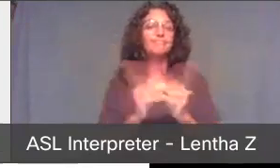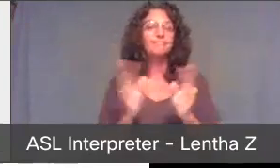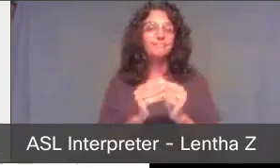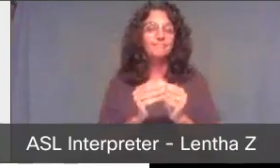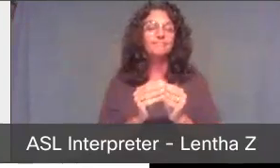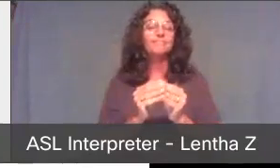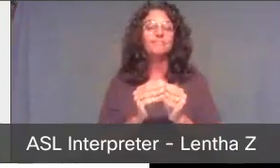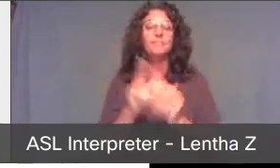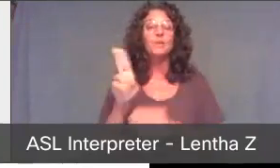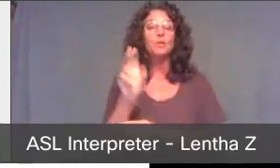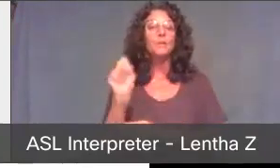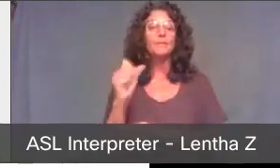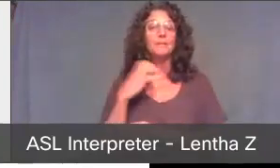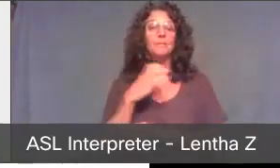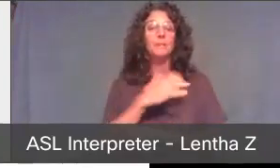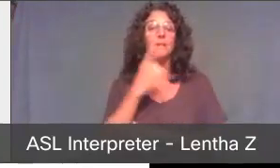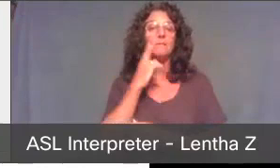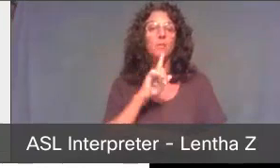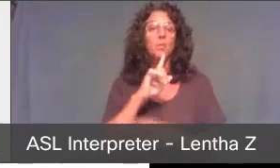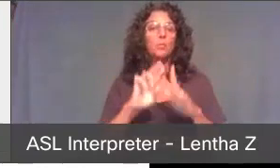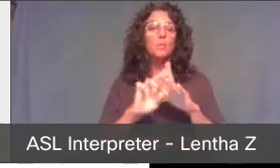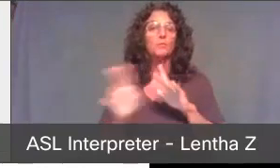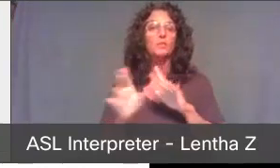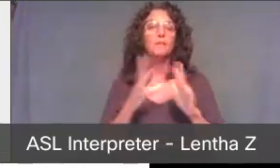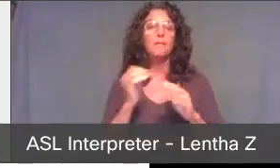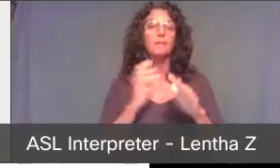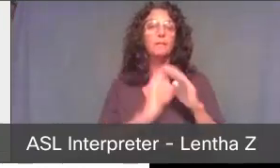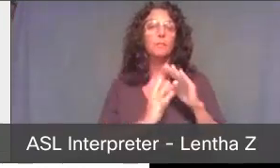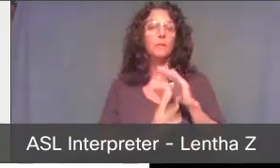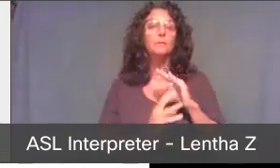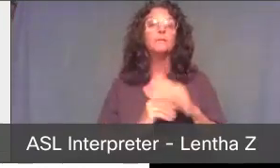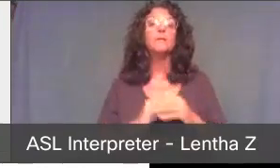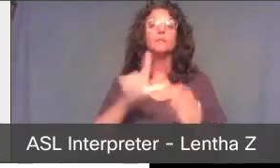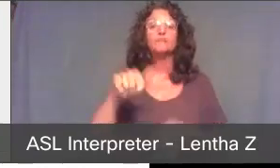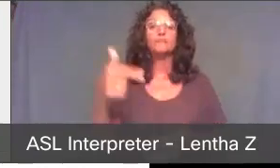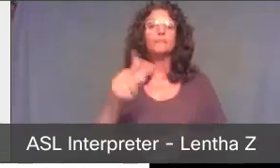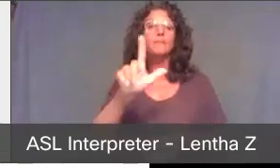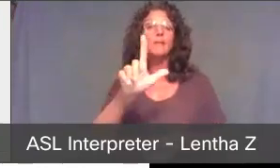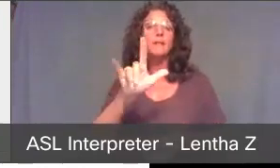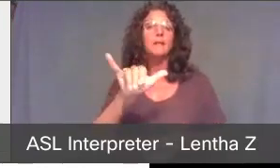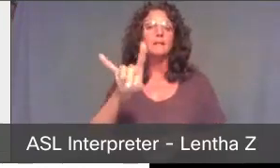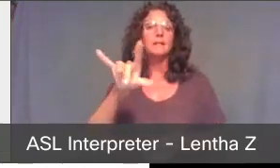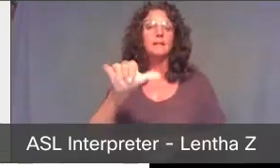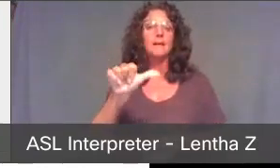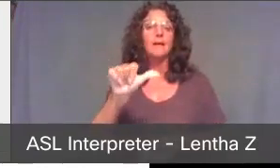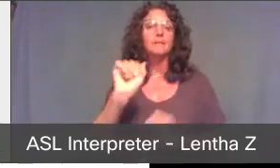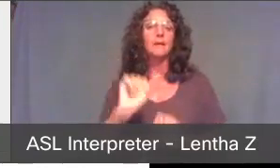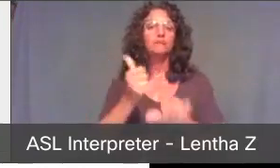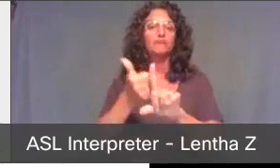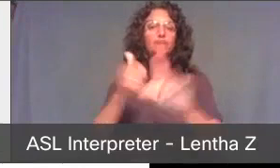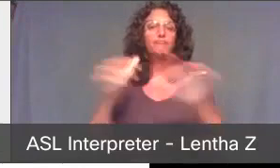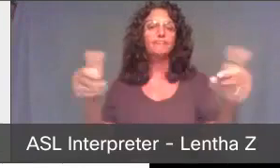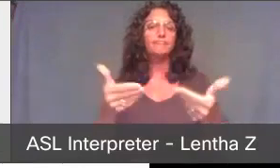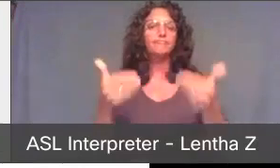the U.S. Committee for Refugees and Immigrants. And I will turn it over to Lydia to